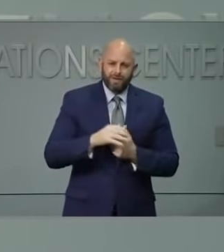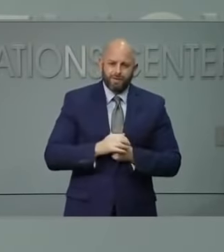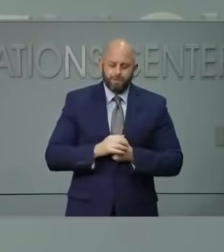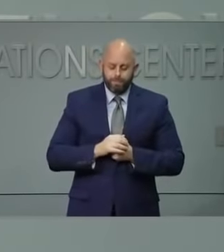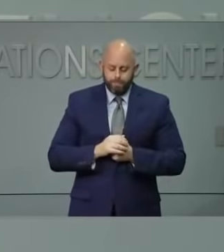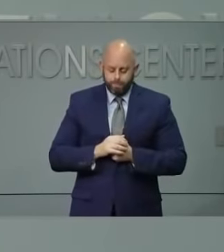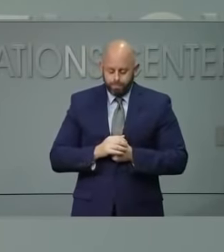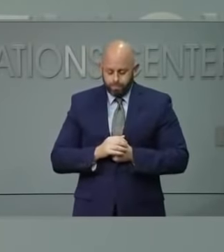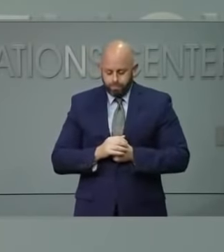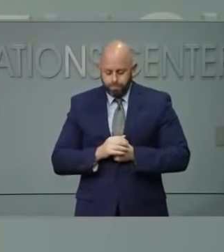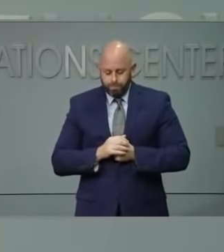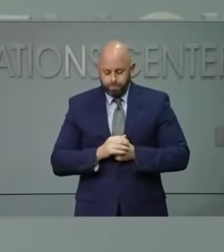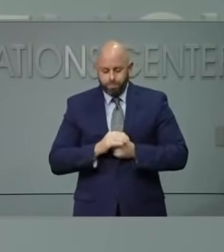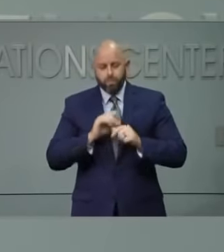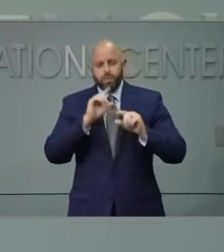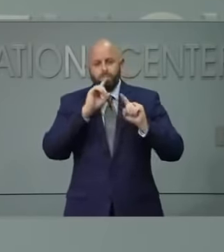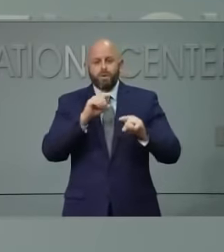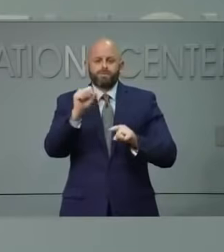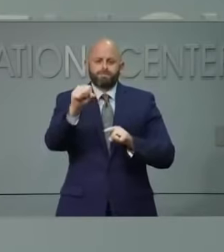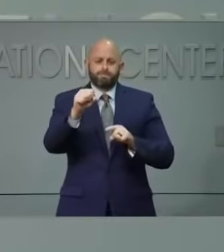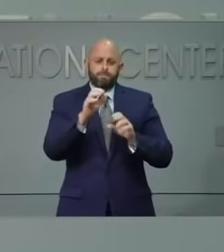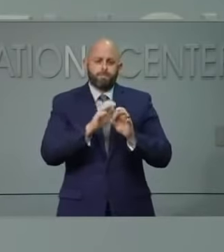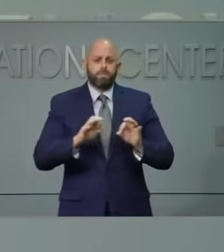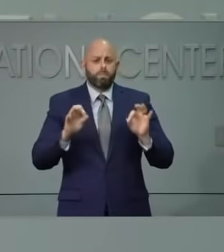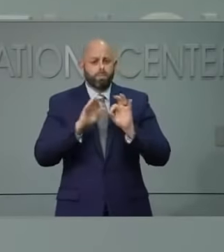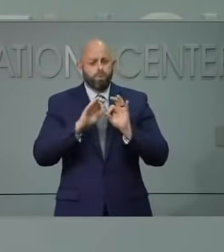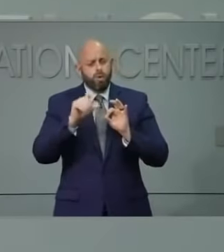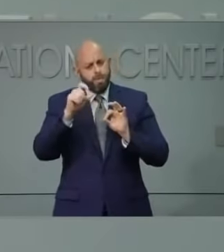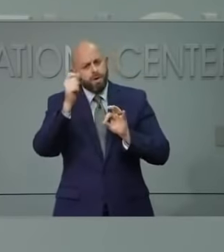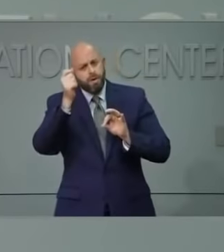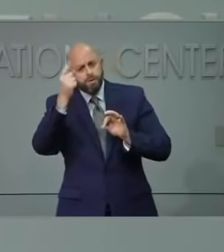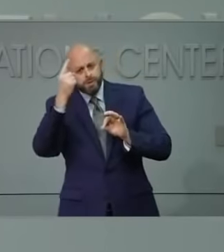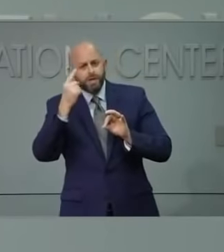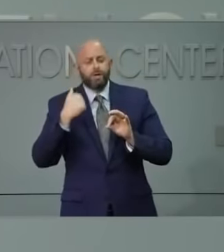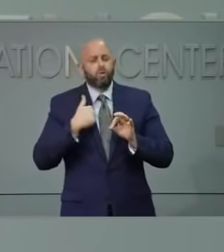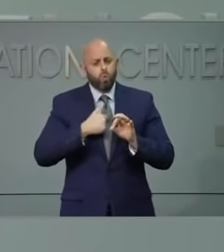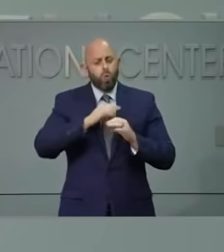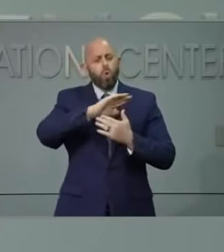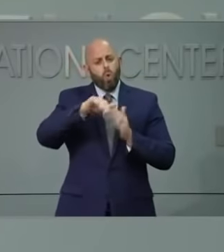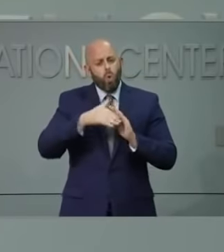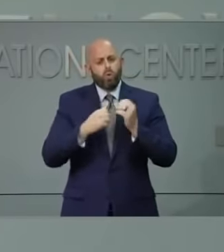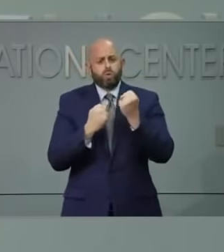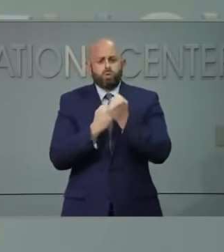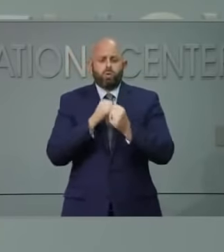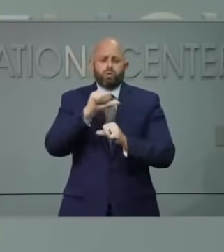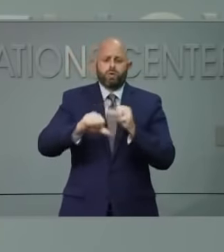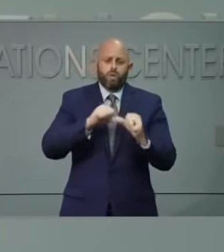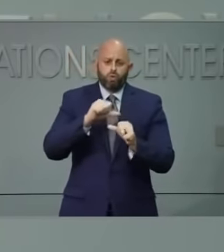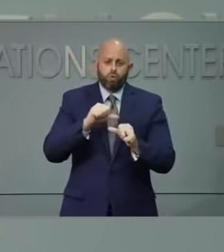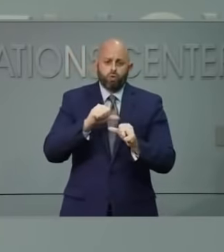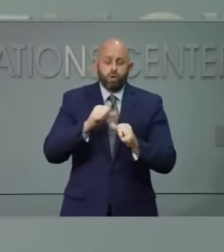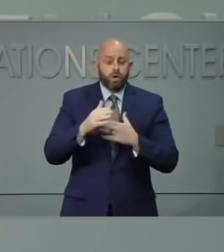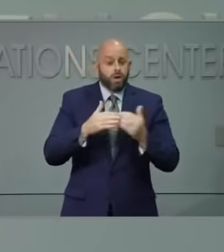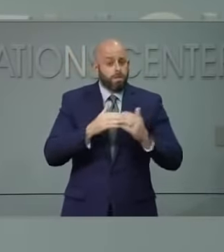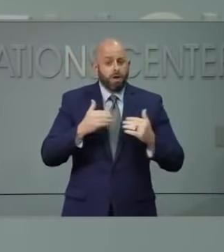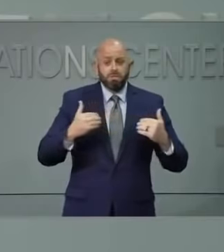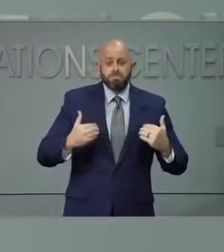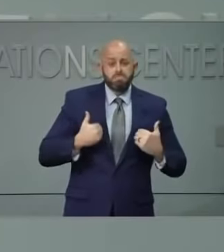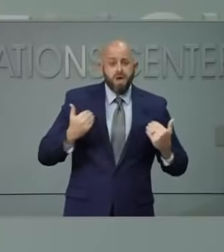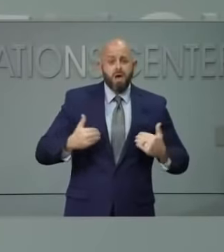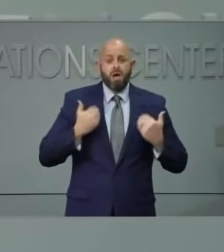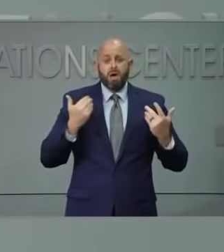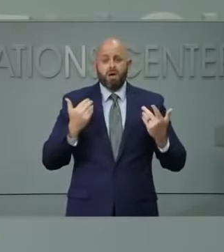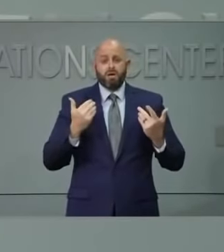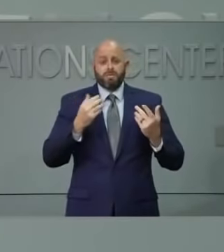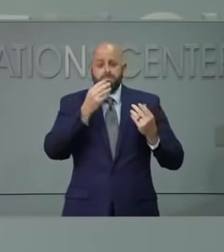Really important that we have to understand we're all in this together, no matter our age, no matter where we live in this state or in this